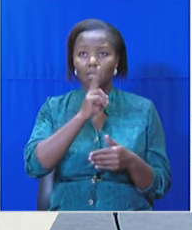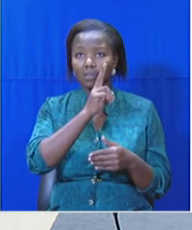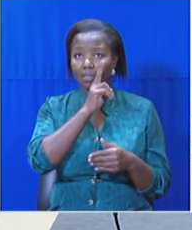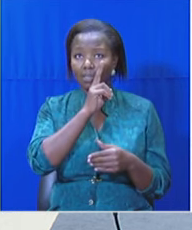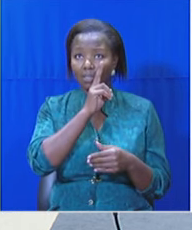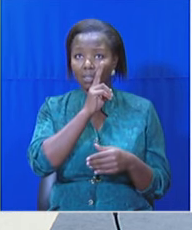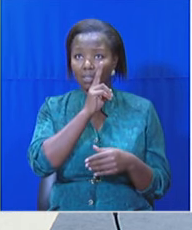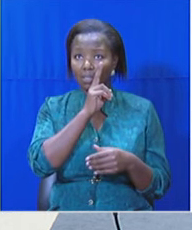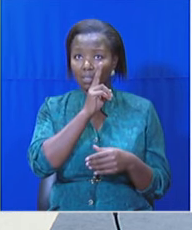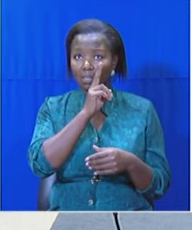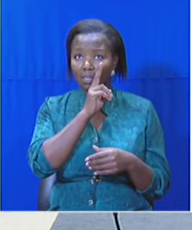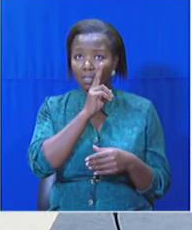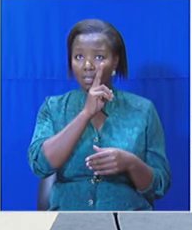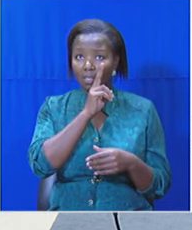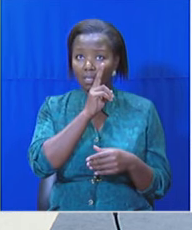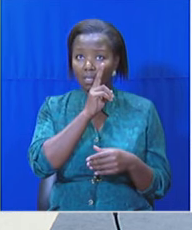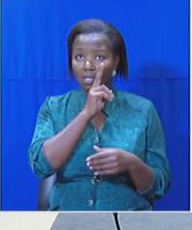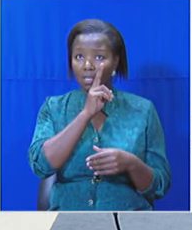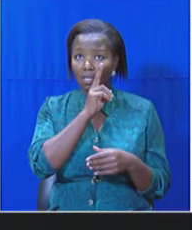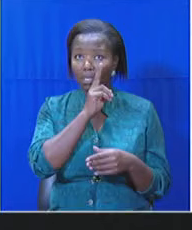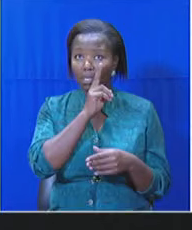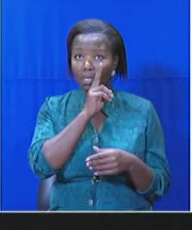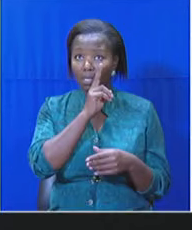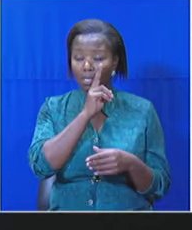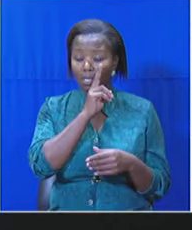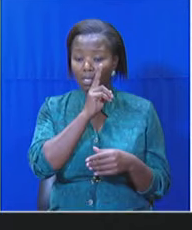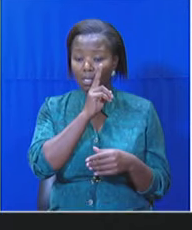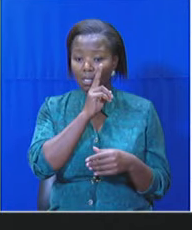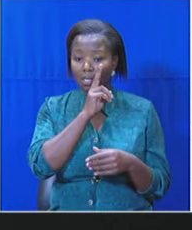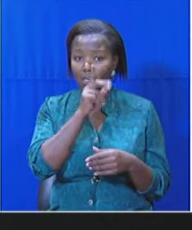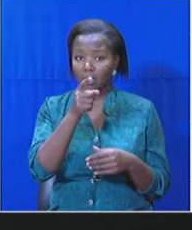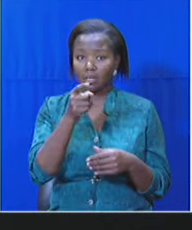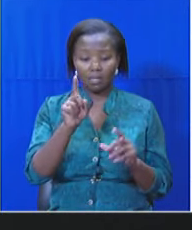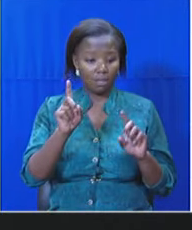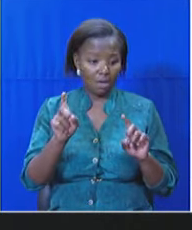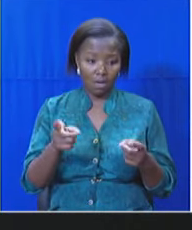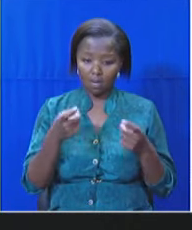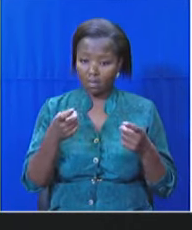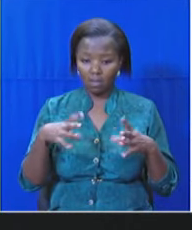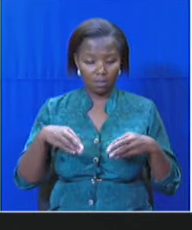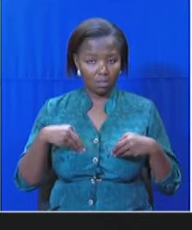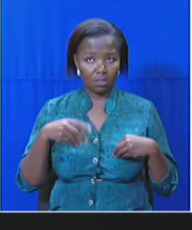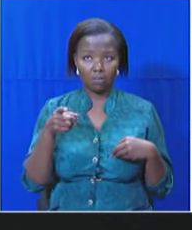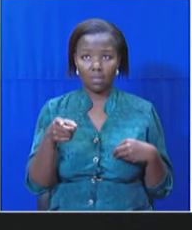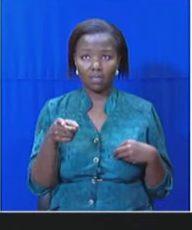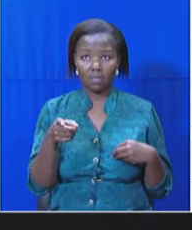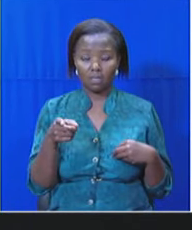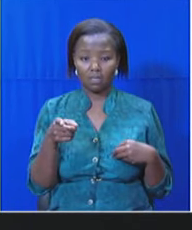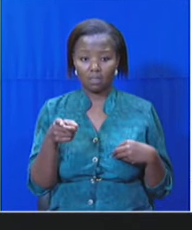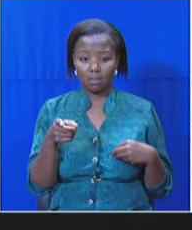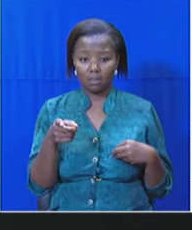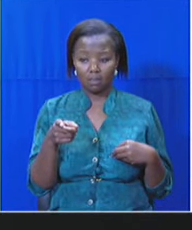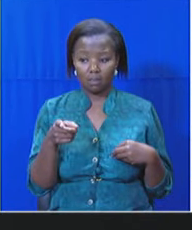Honorable members. I absolutely cannot agree with that. Honorable